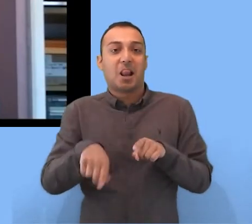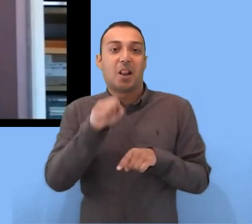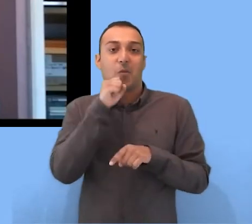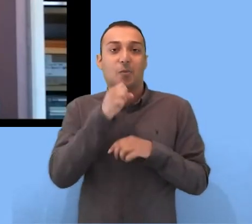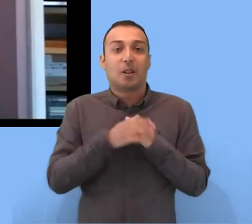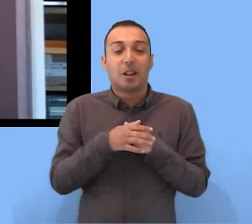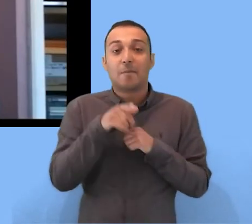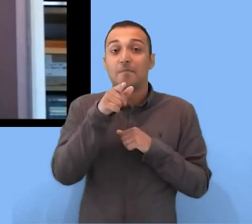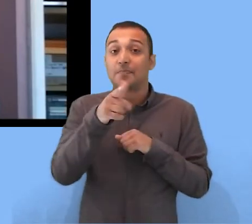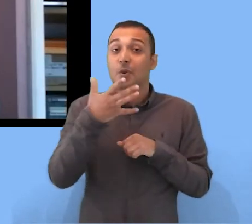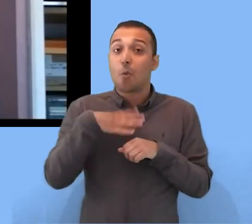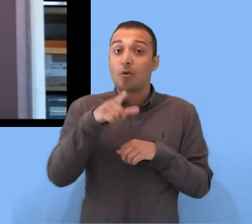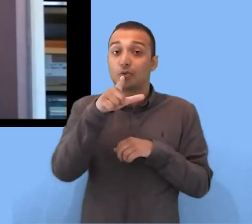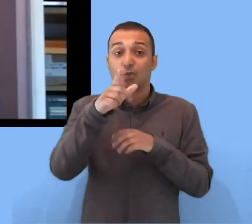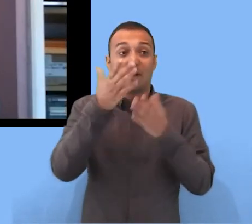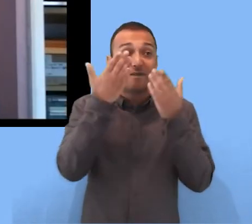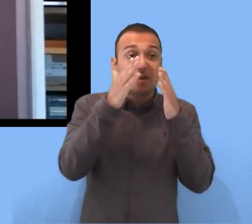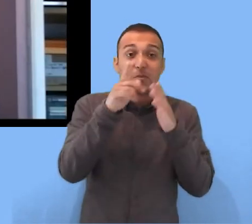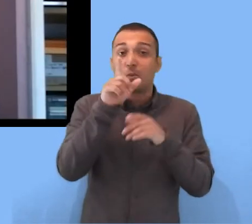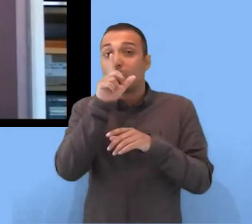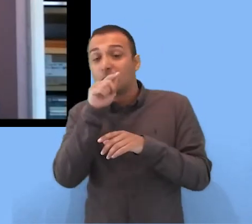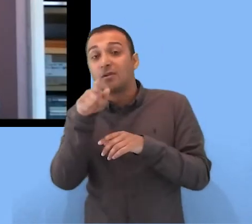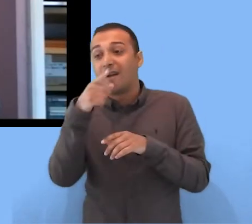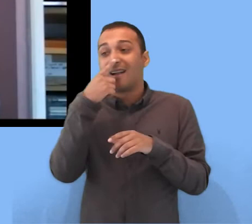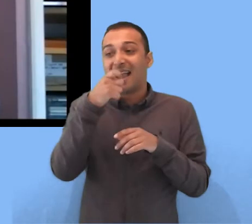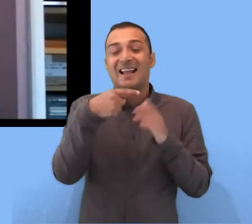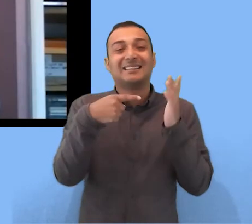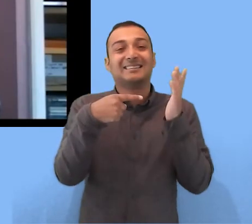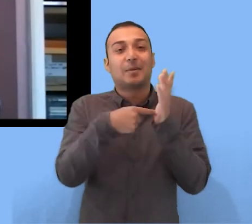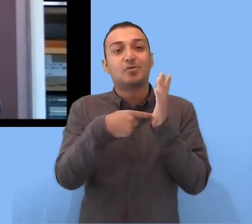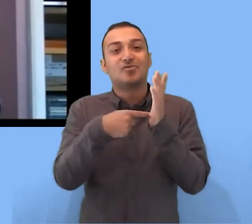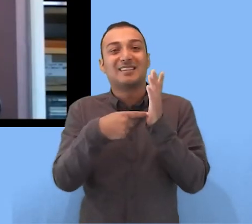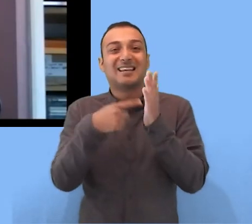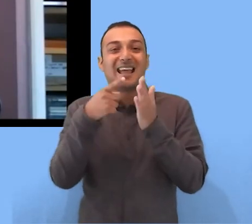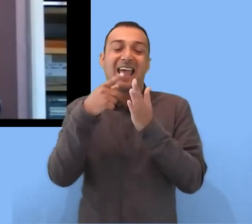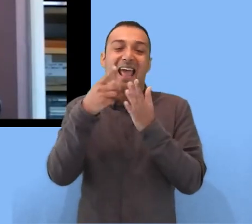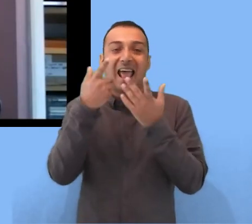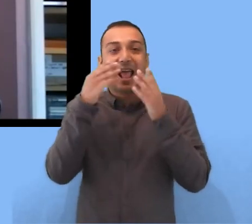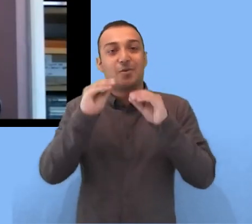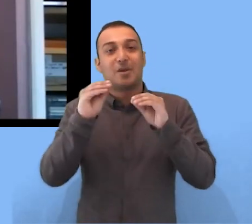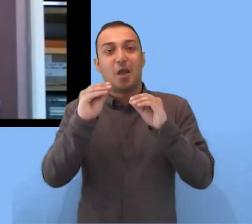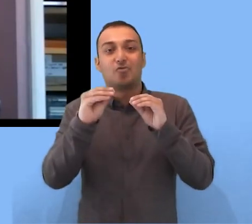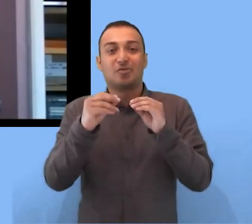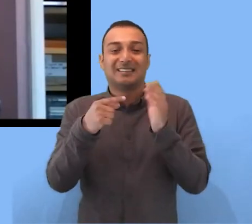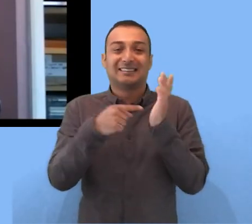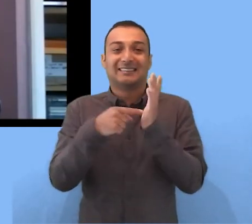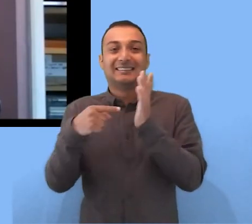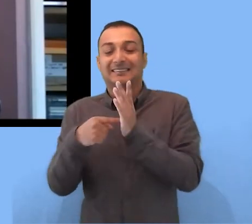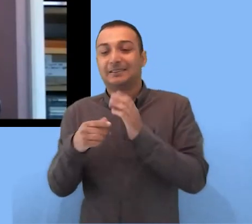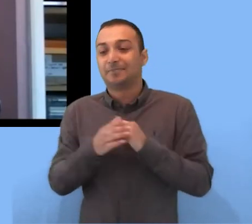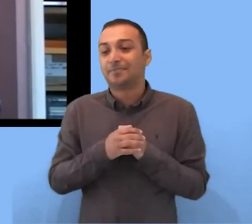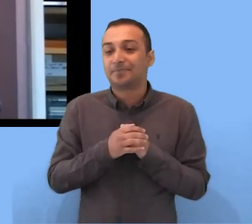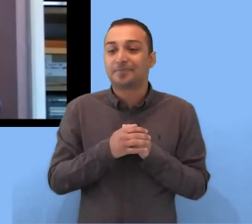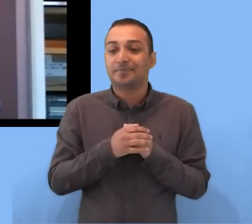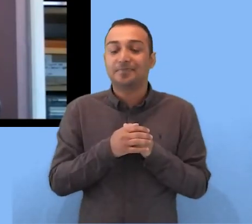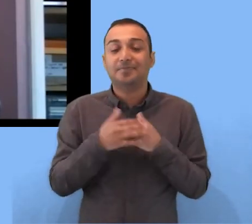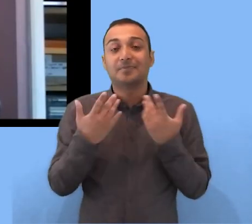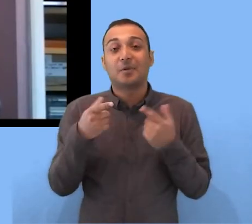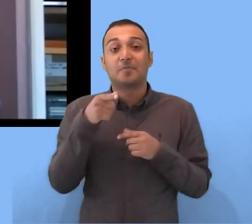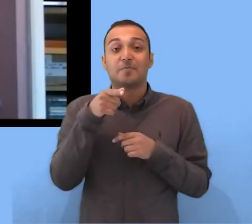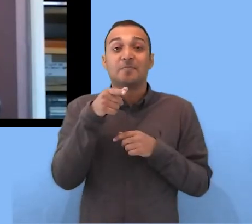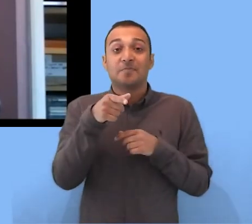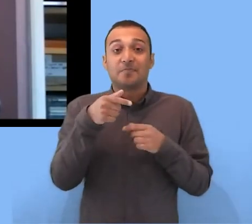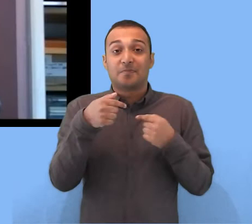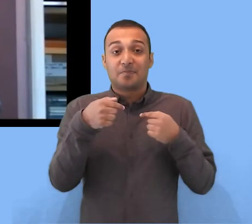T's. I mentioned earlier that the Tapestry team is not the only group who think parental engagement is absolutely essential.